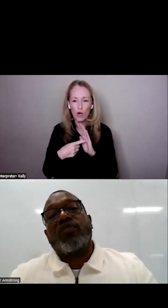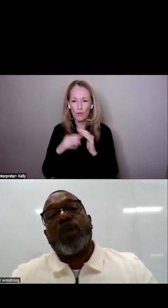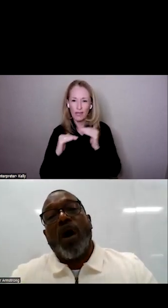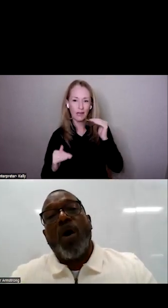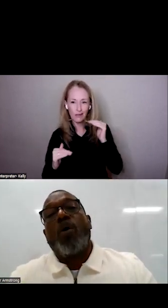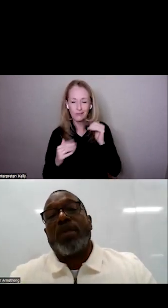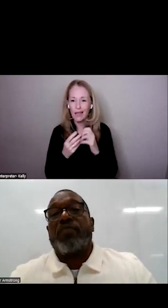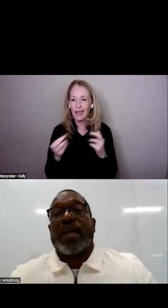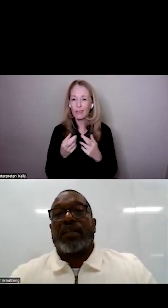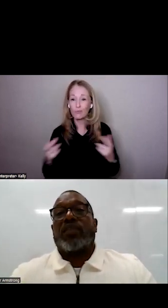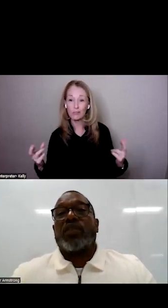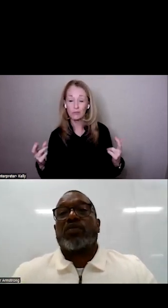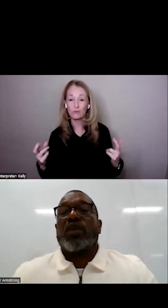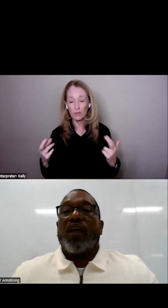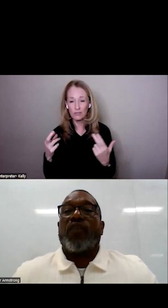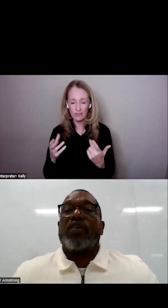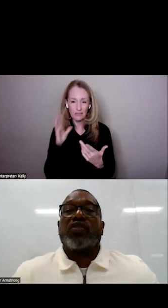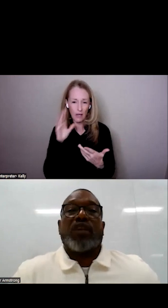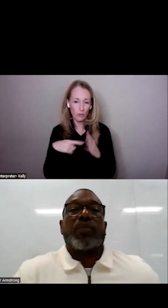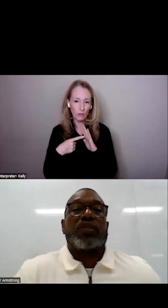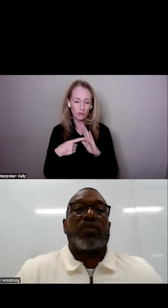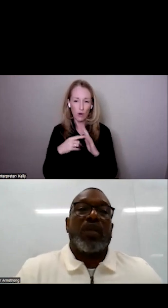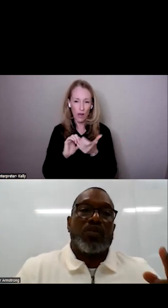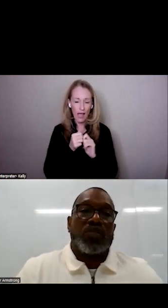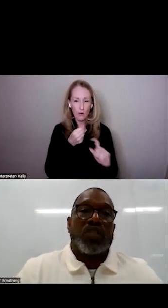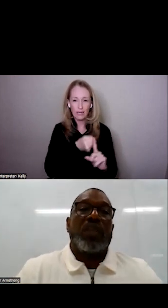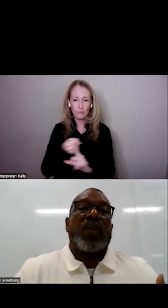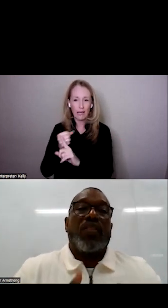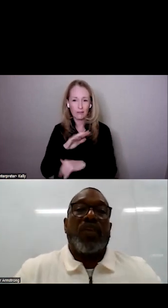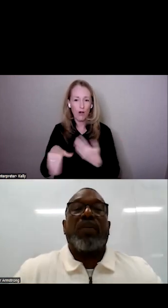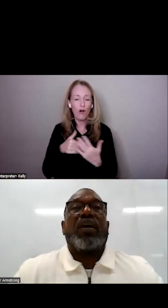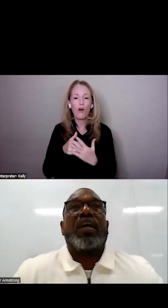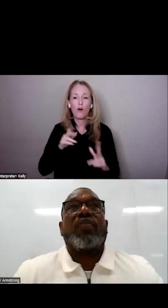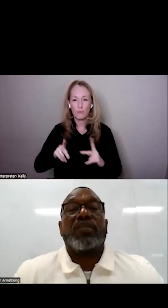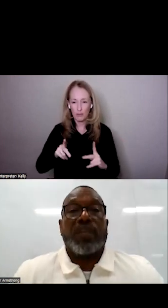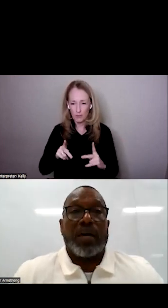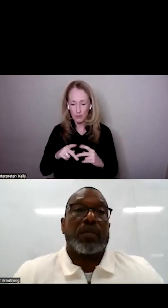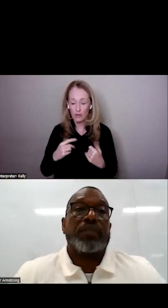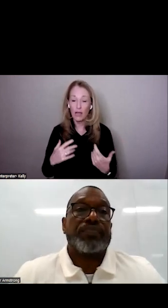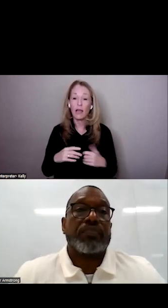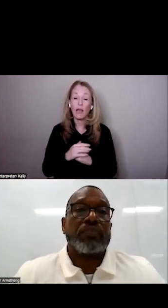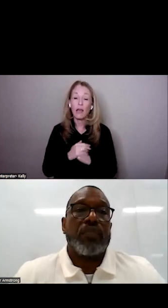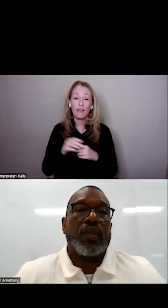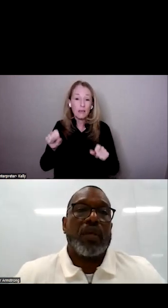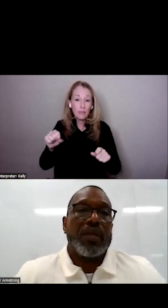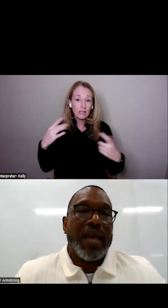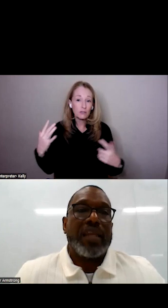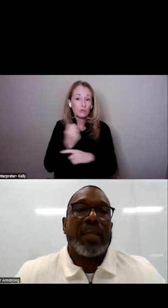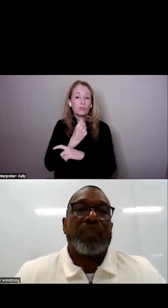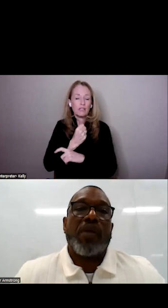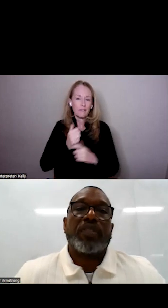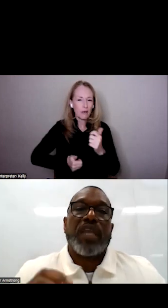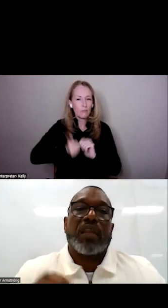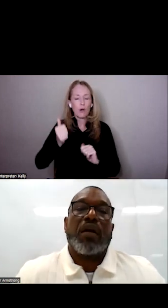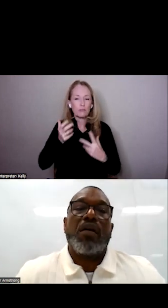needed to afford all impacted individuals a fair and just opportunity to achieve their healthiest outcome.